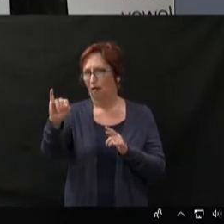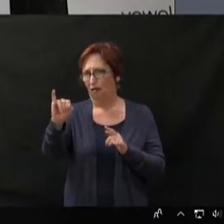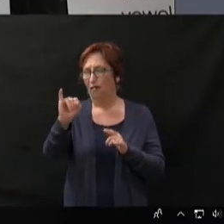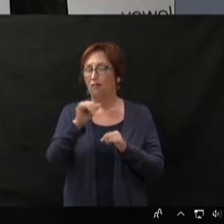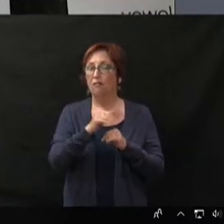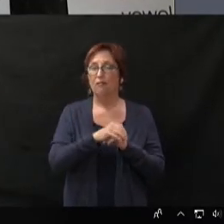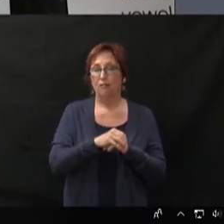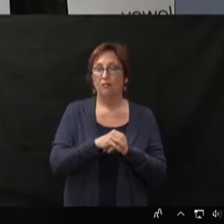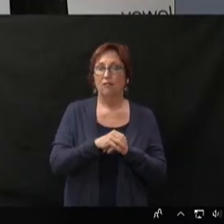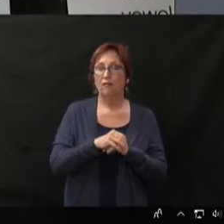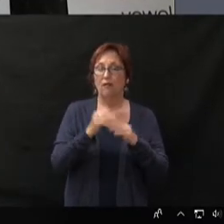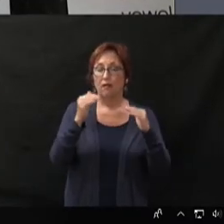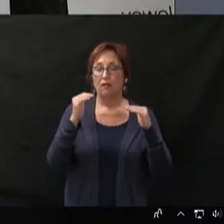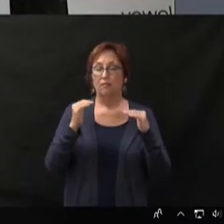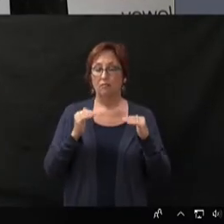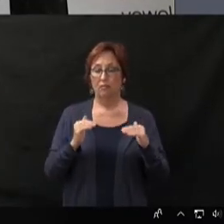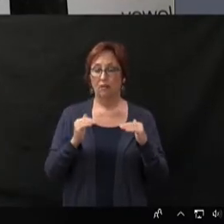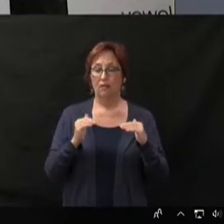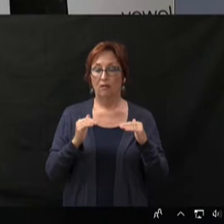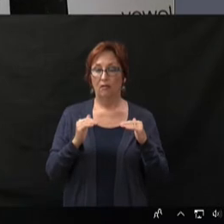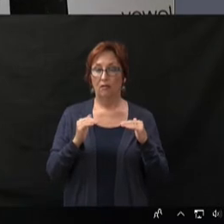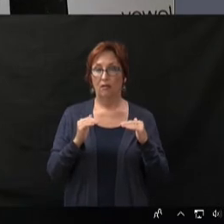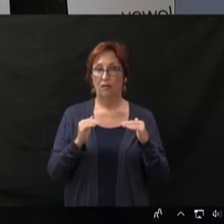Yeah. And then it's going to be